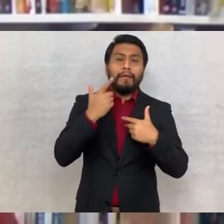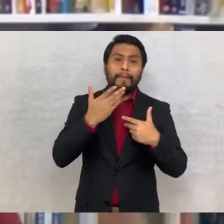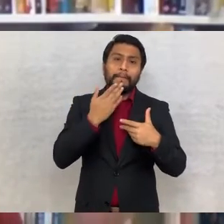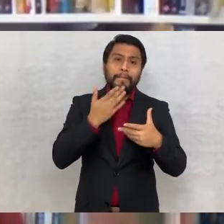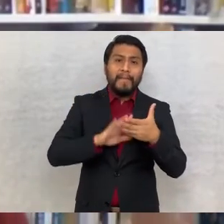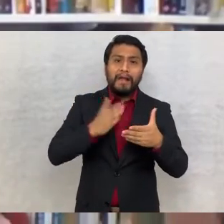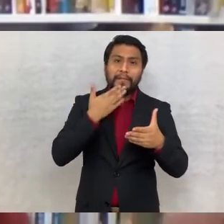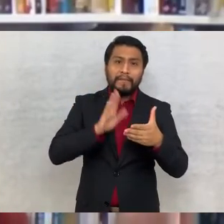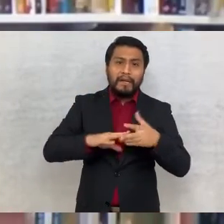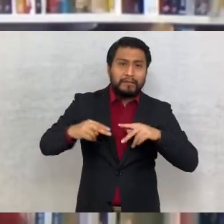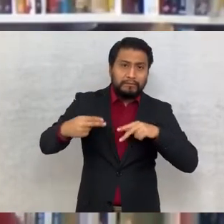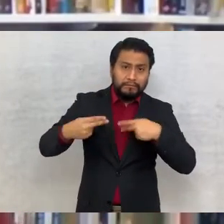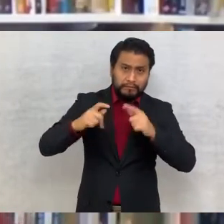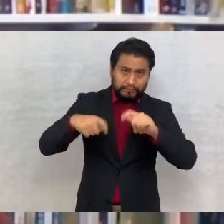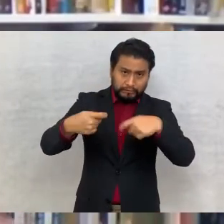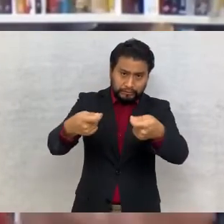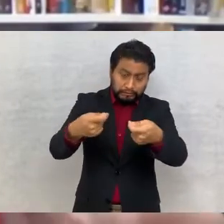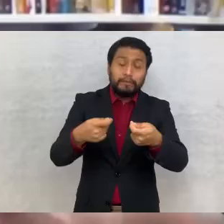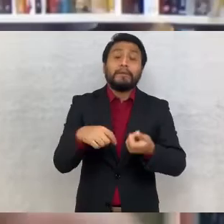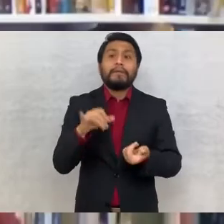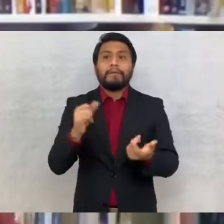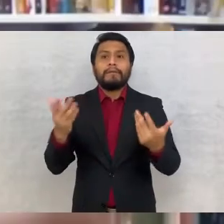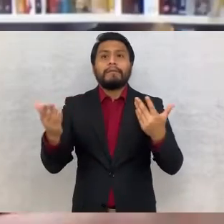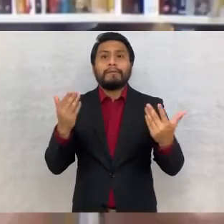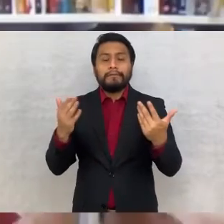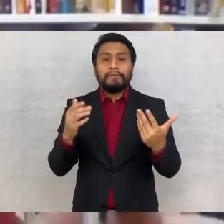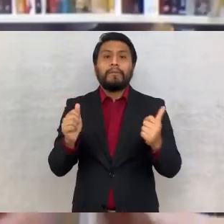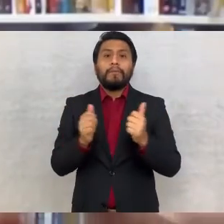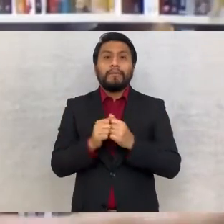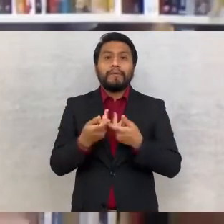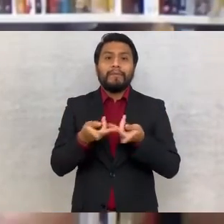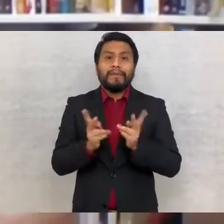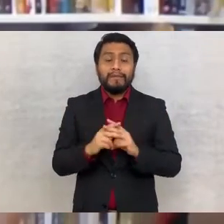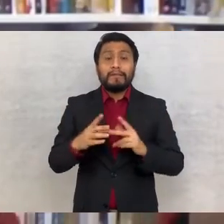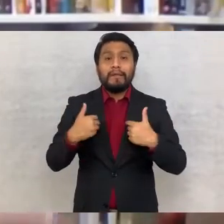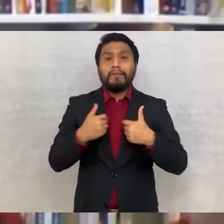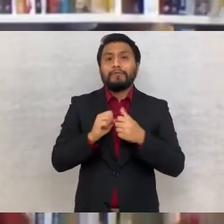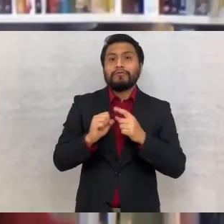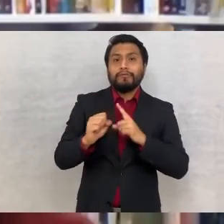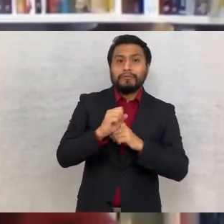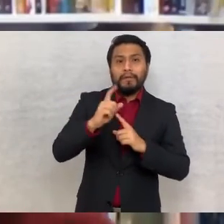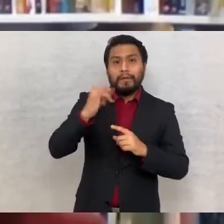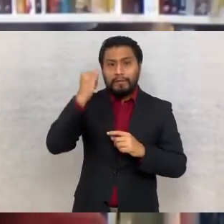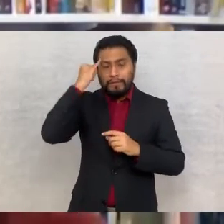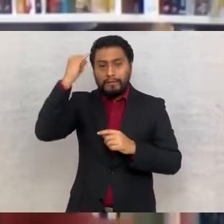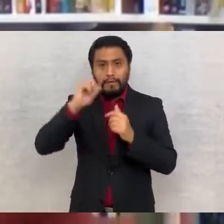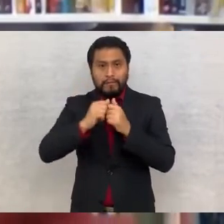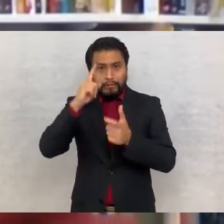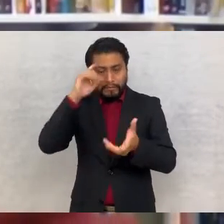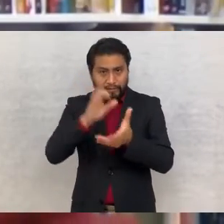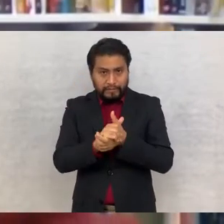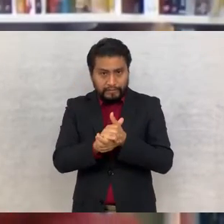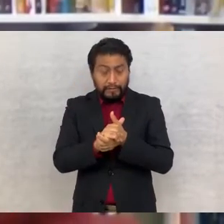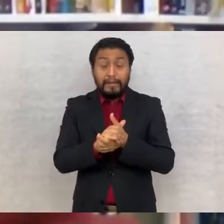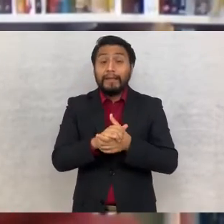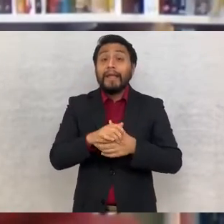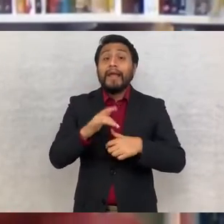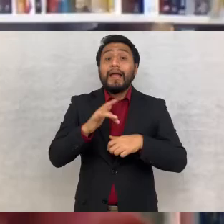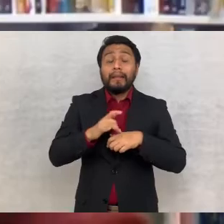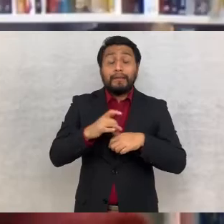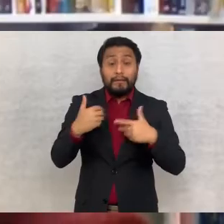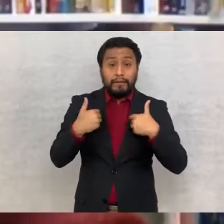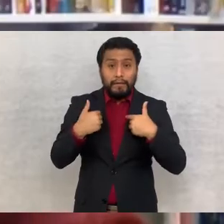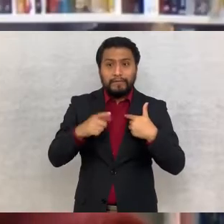of what represents everything inherently bad. This concept becomes synthesized within a place, a social group, an ideology, or a